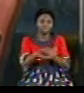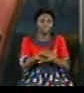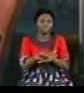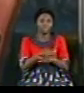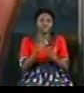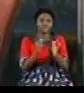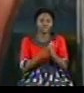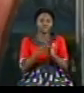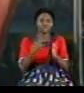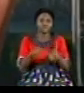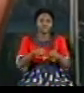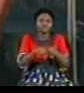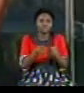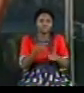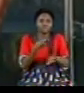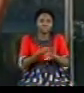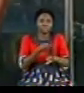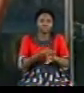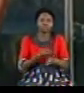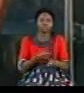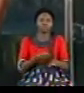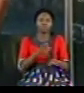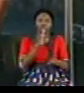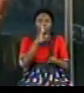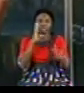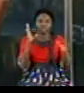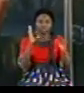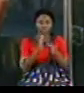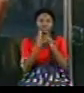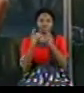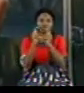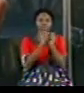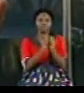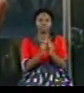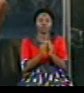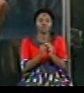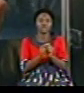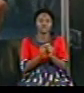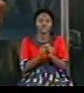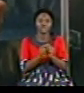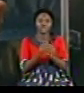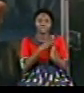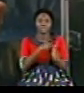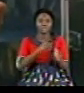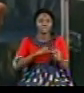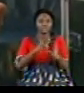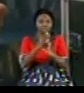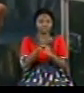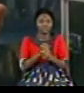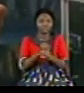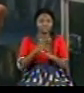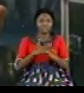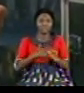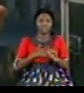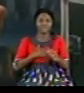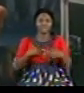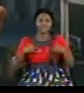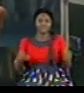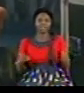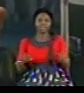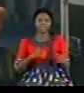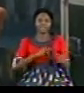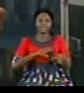I felt strong. The bones were joined together, and I received my healing. I give God the glory